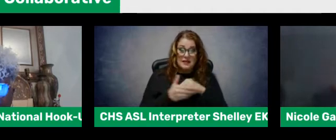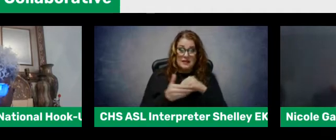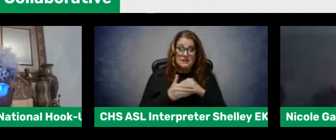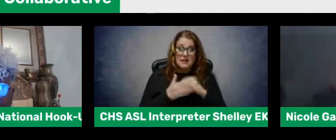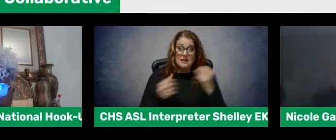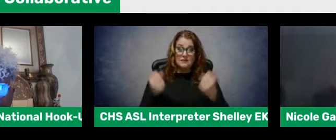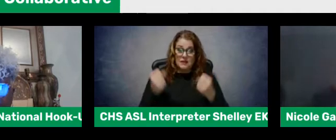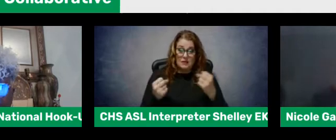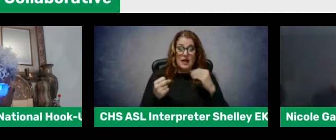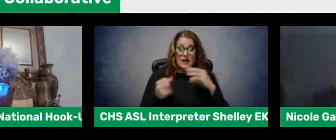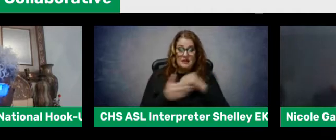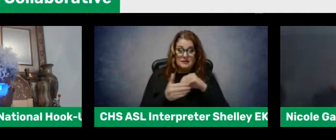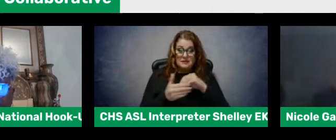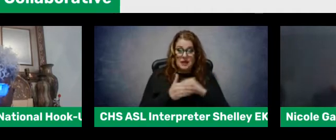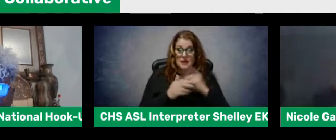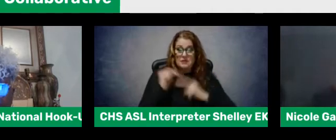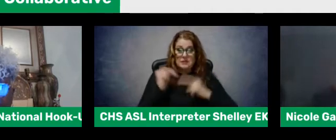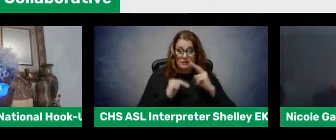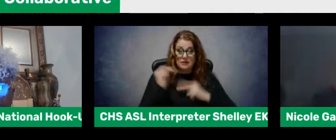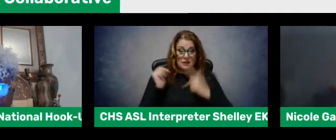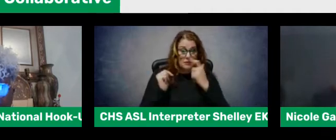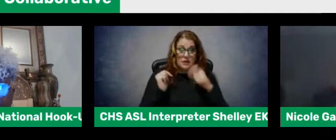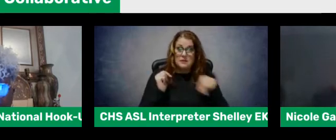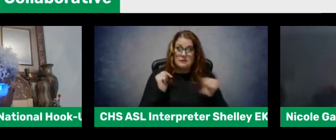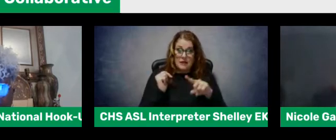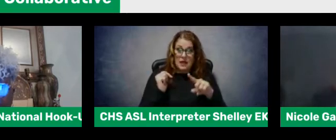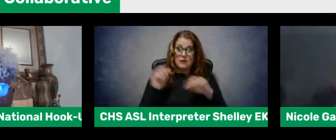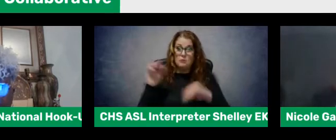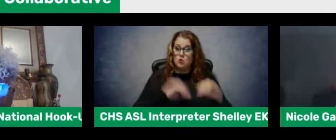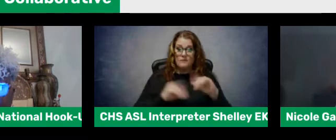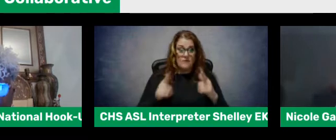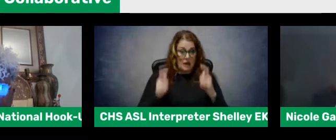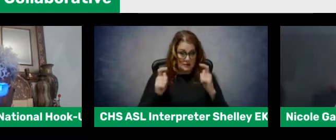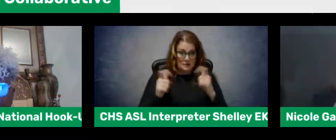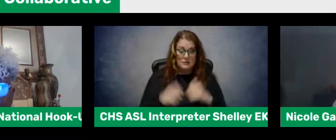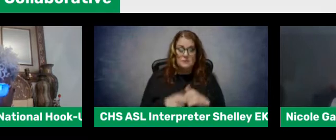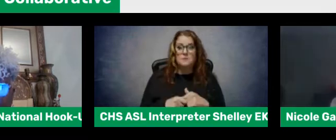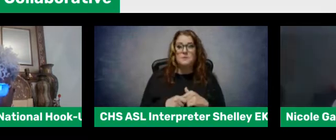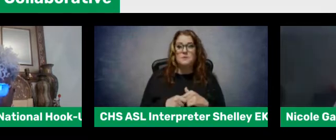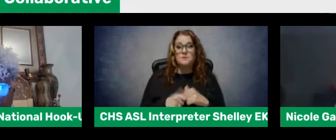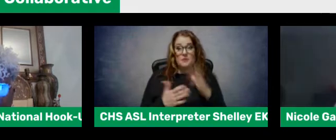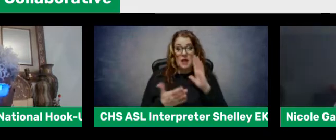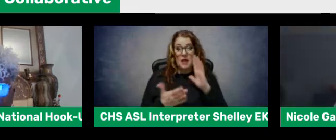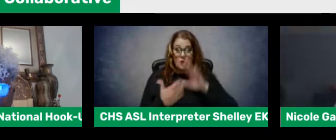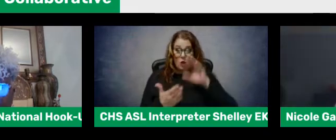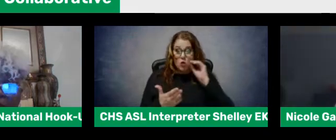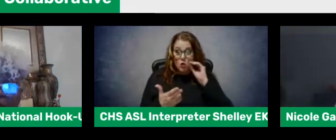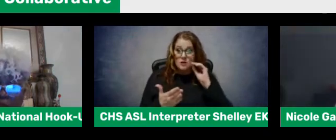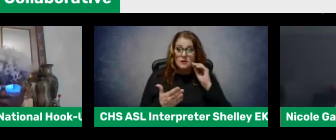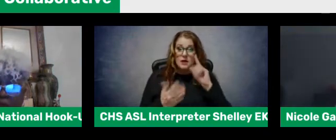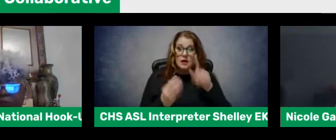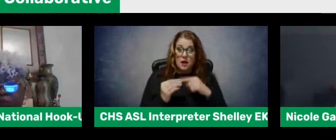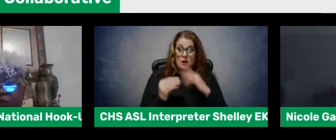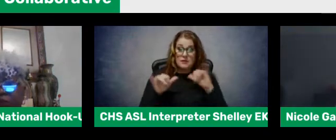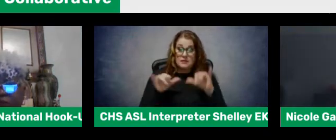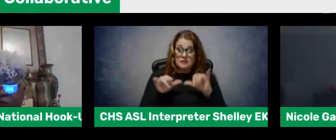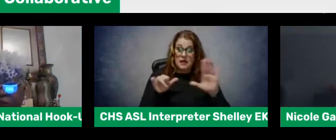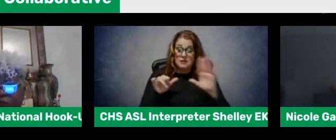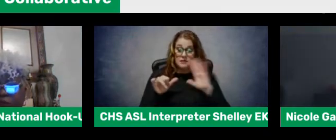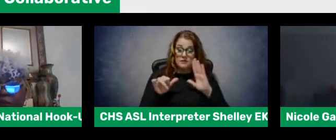vehicles and inside their facility because they move quickly. So I learned about the size of their